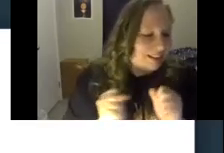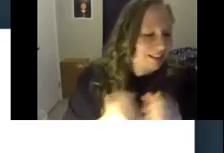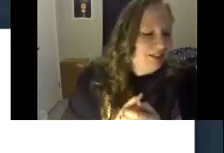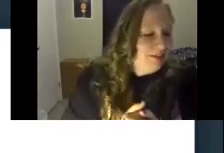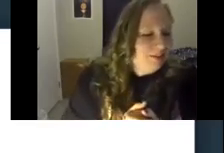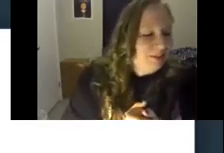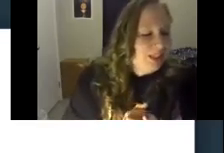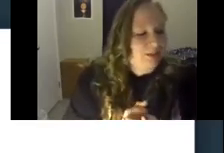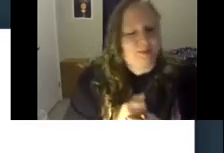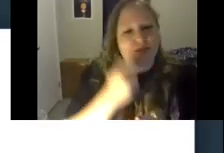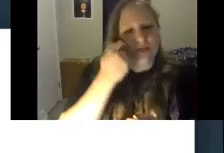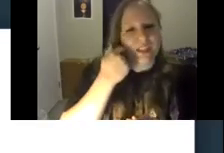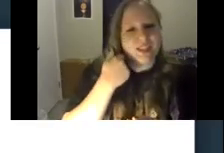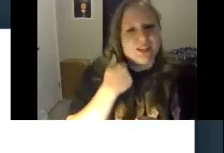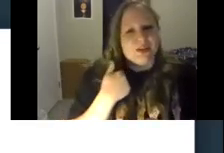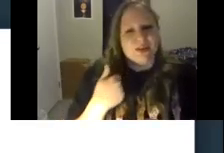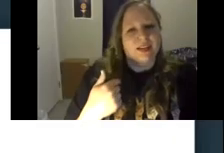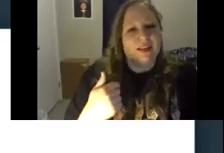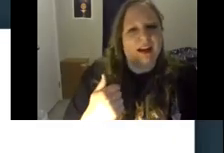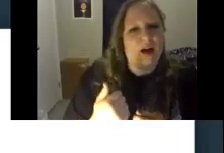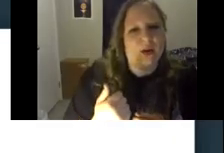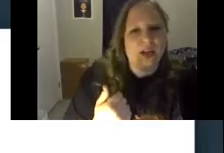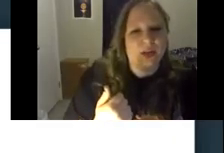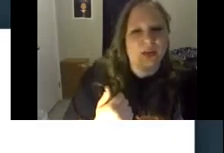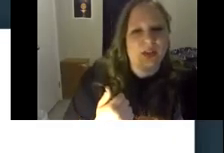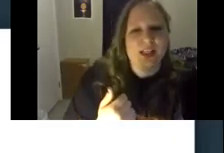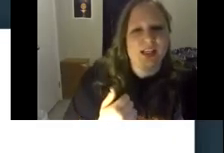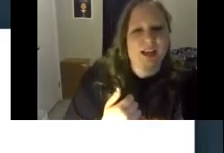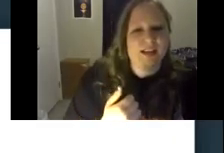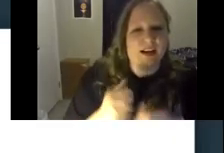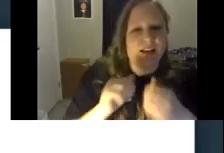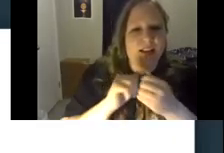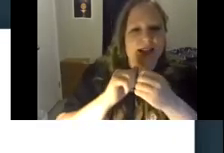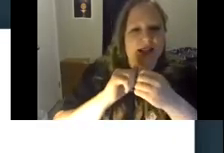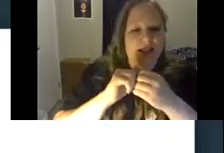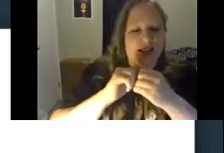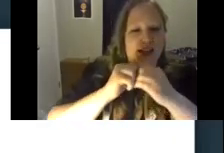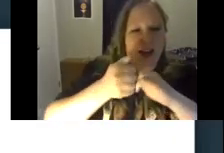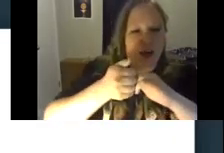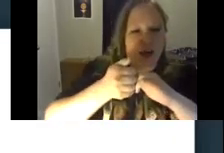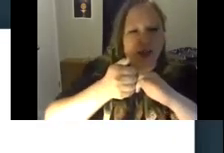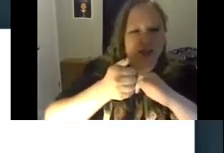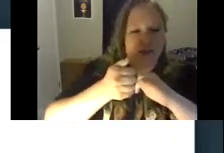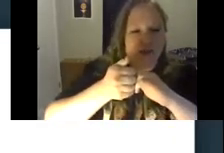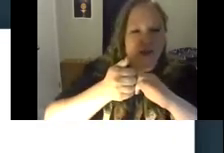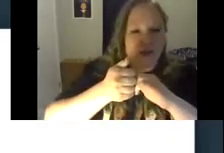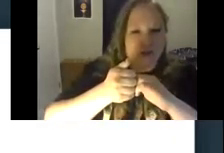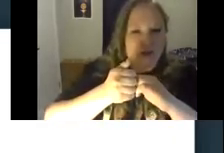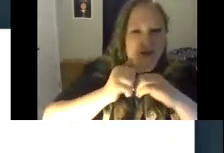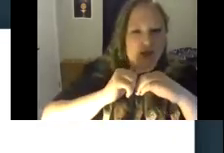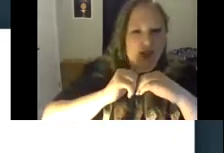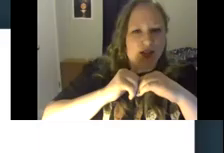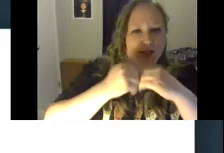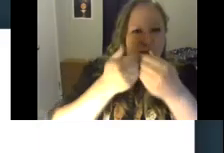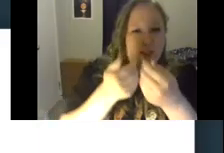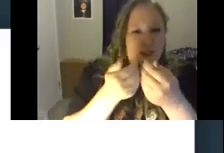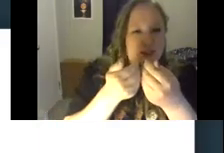part. So, how are you in ASL is how.